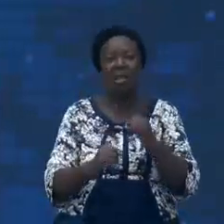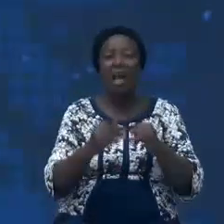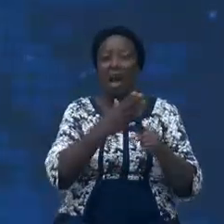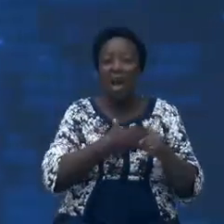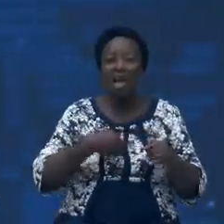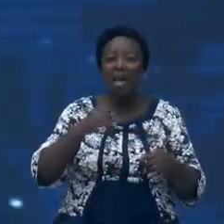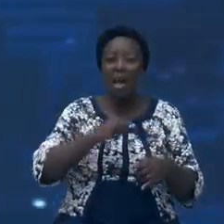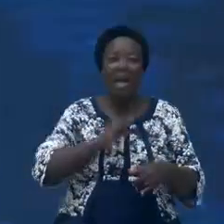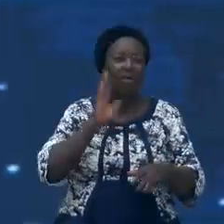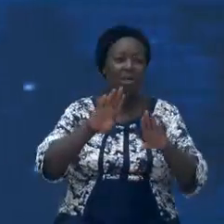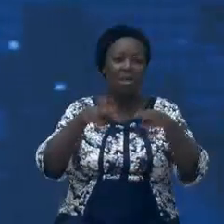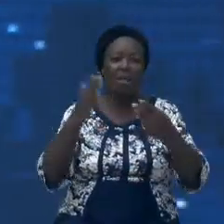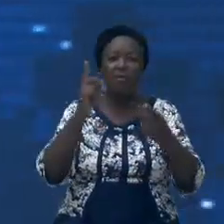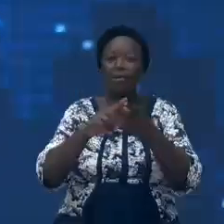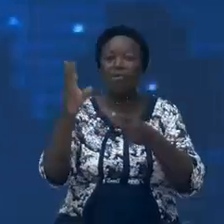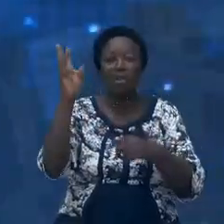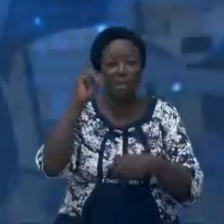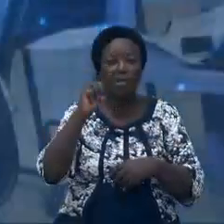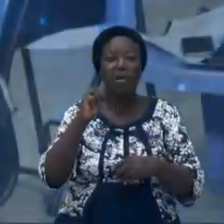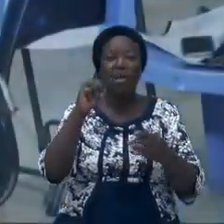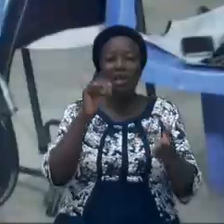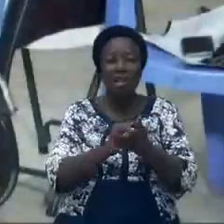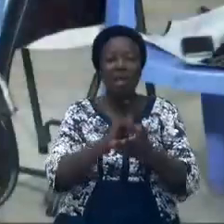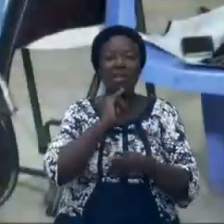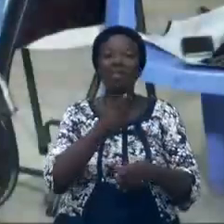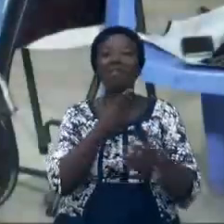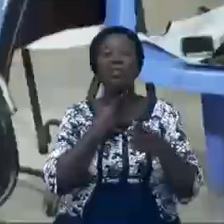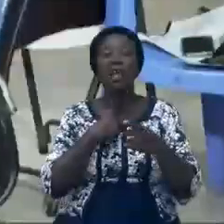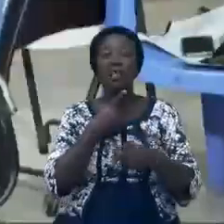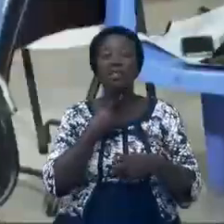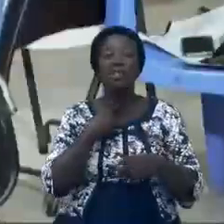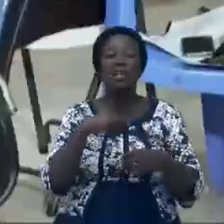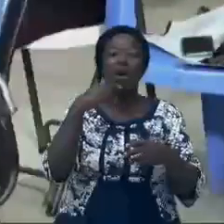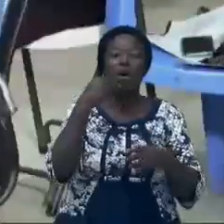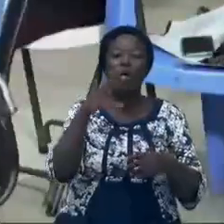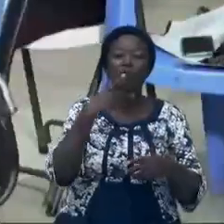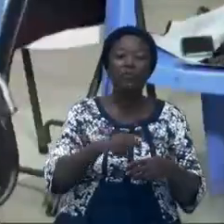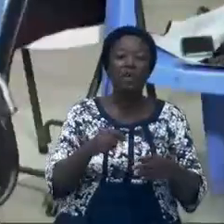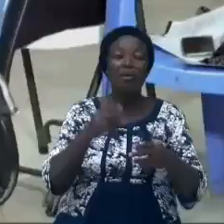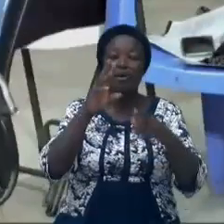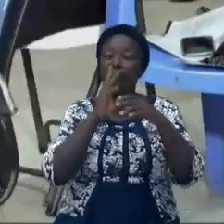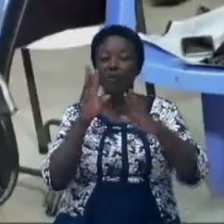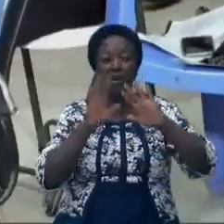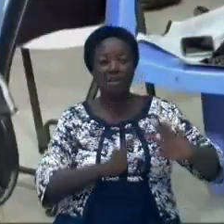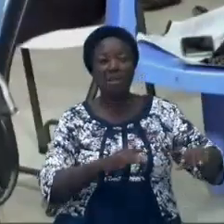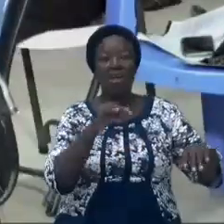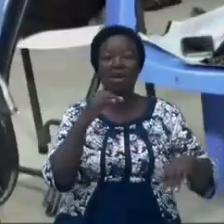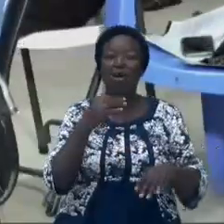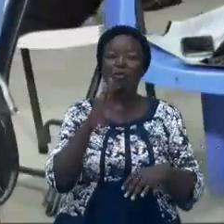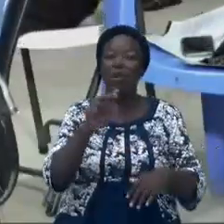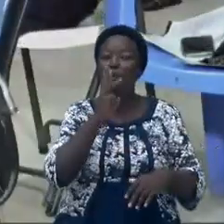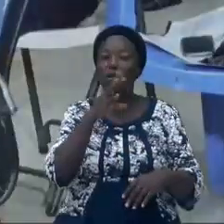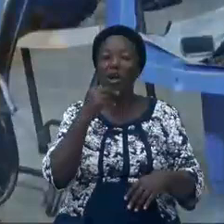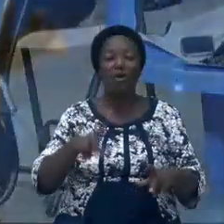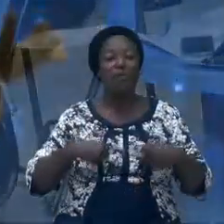the beginning and the end, and I will give unto him that is athirst of